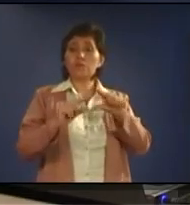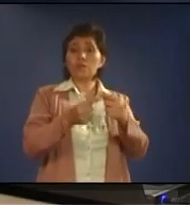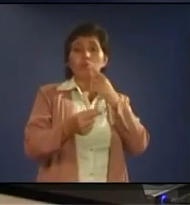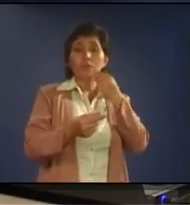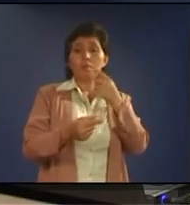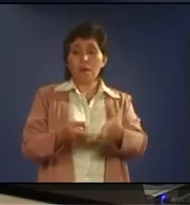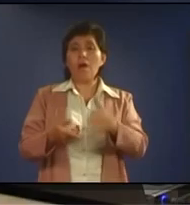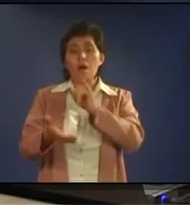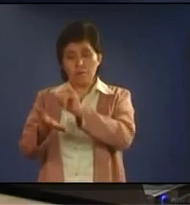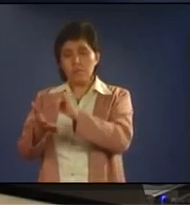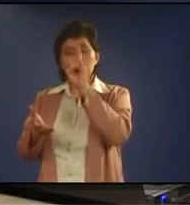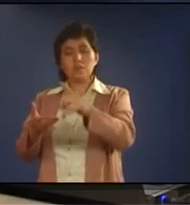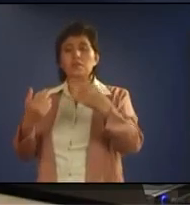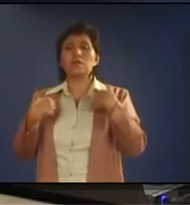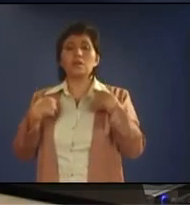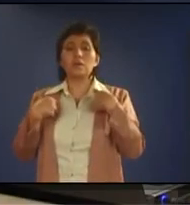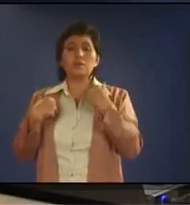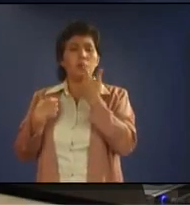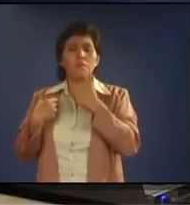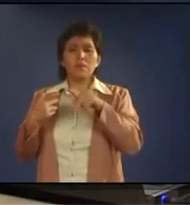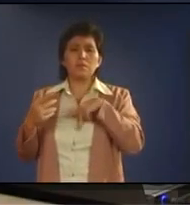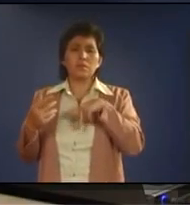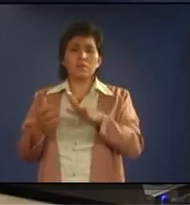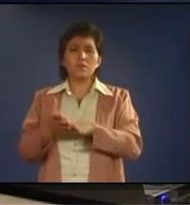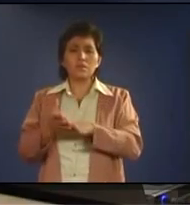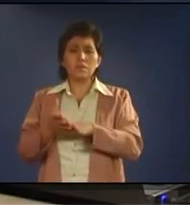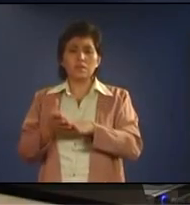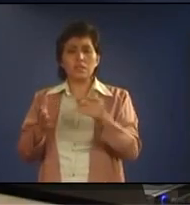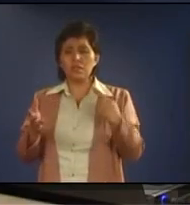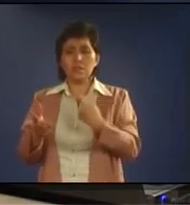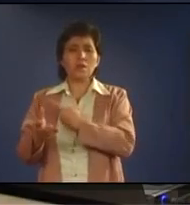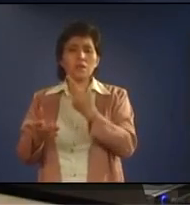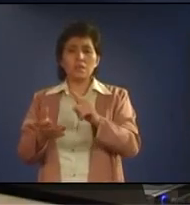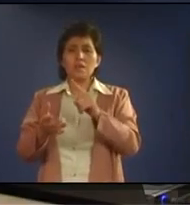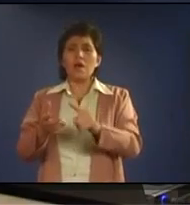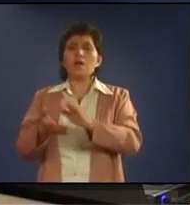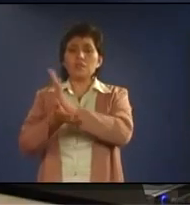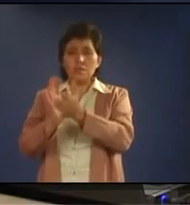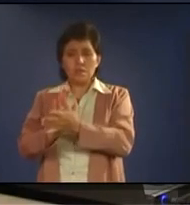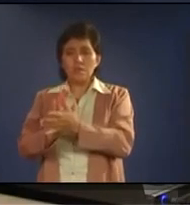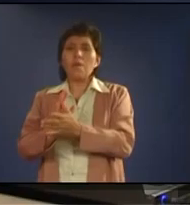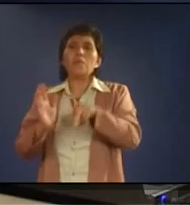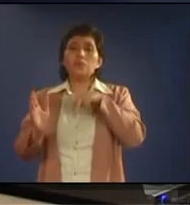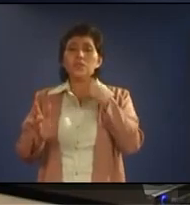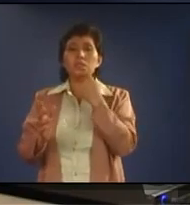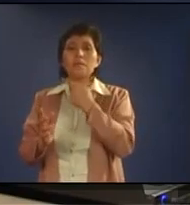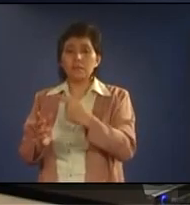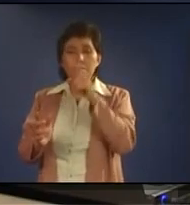in a gangster group or be it in a better good groups. They just want to belong to somewhere. Yeah?